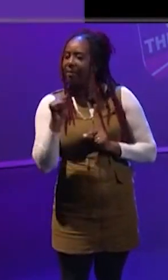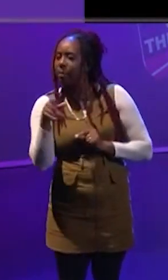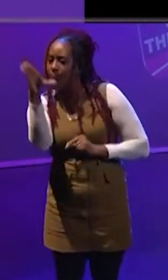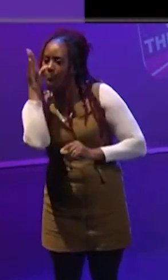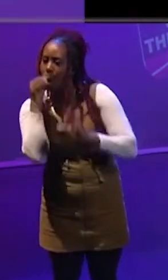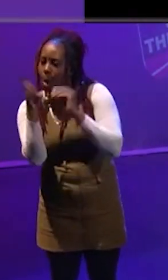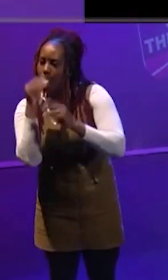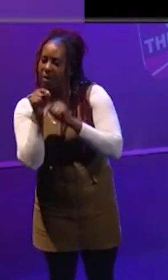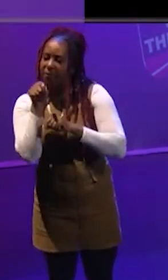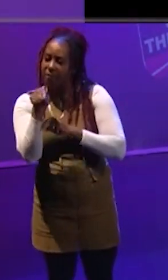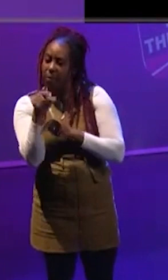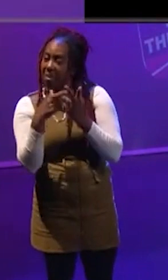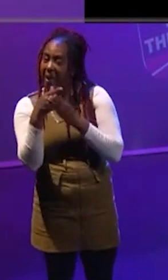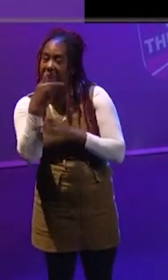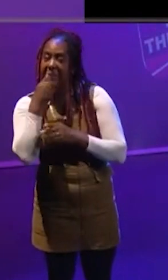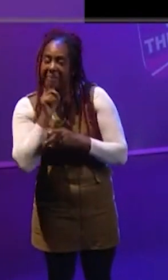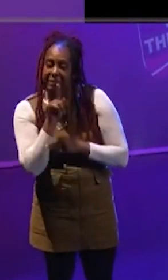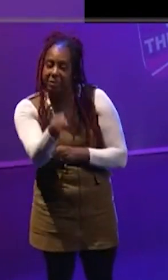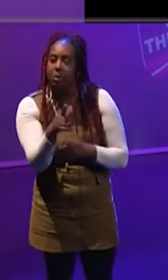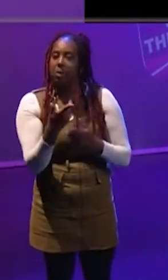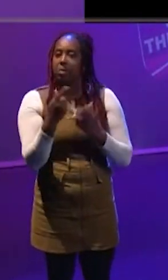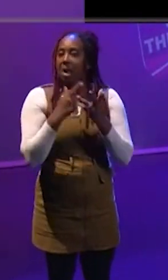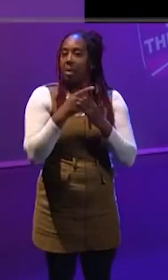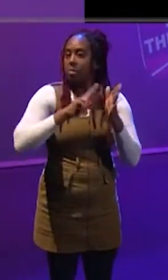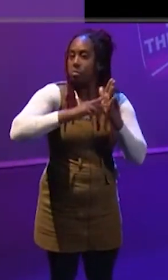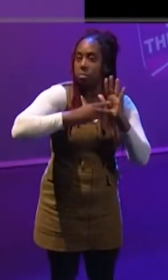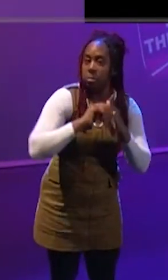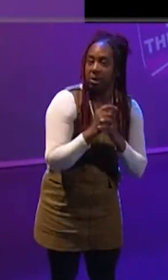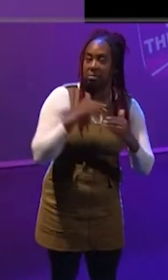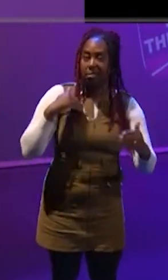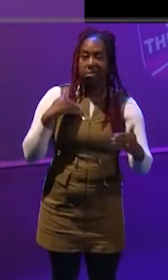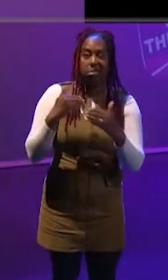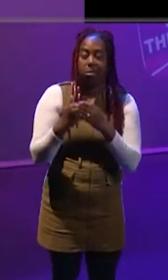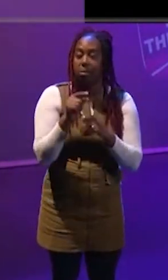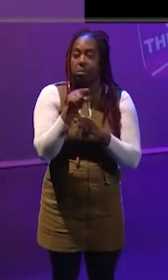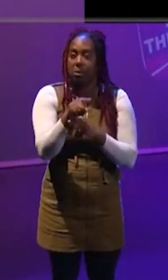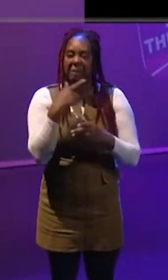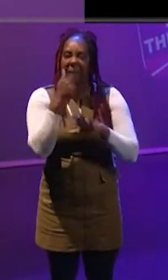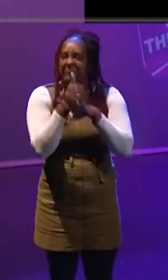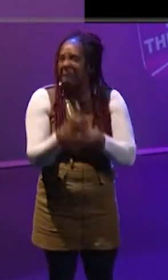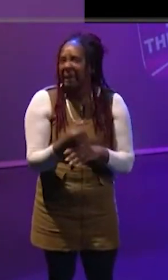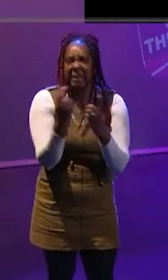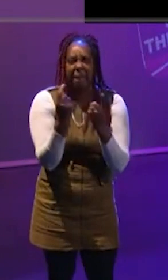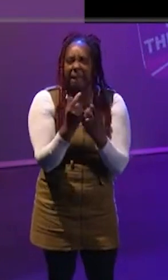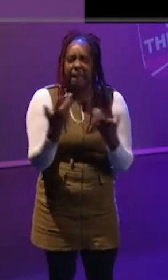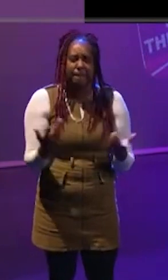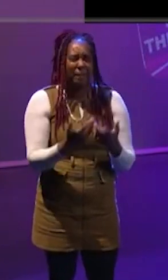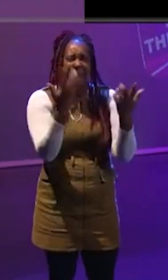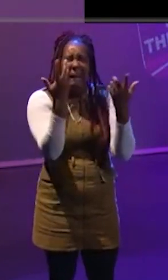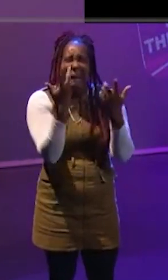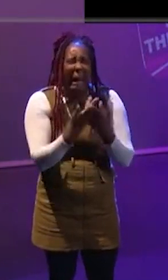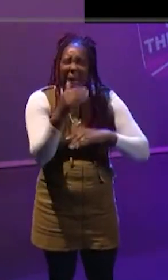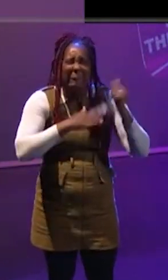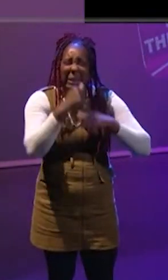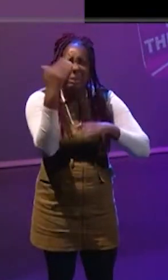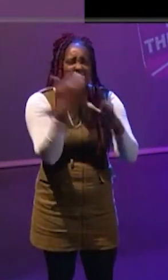so much through working in an organization, right through to really basic things like just how a building works. And